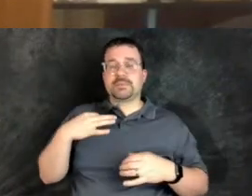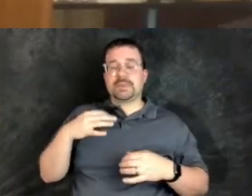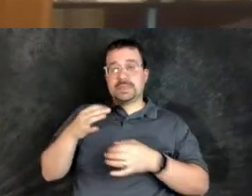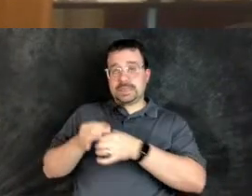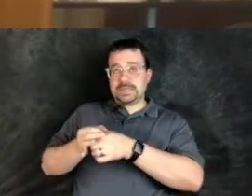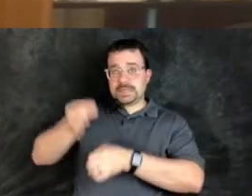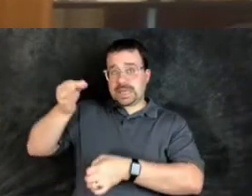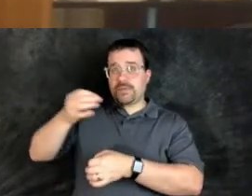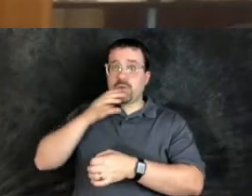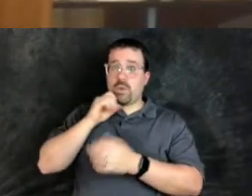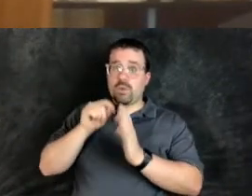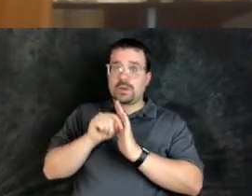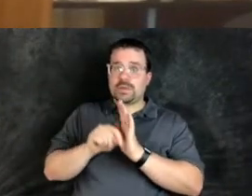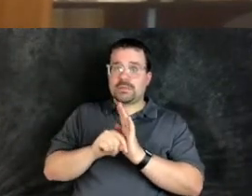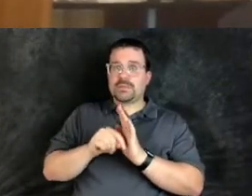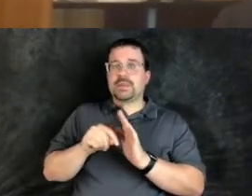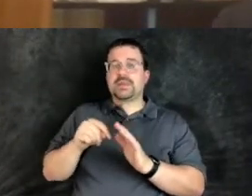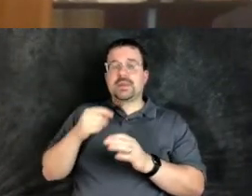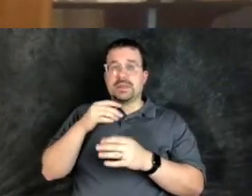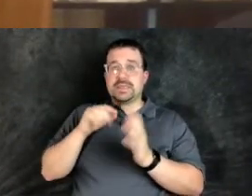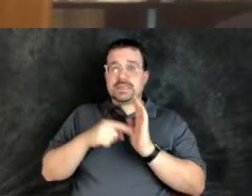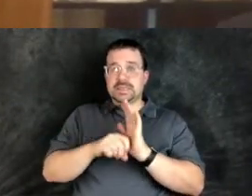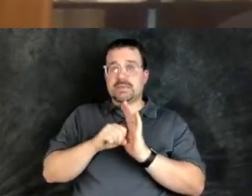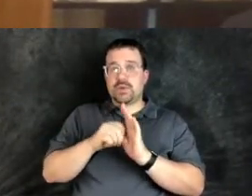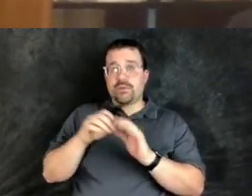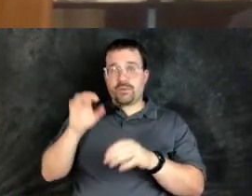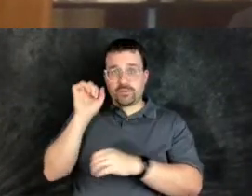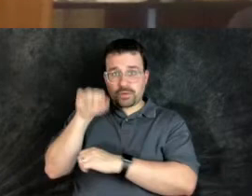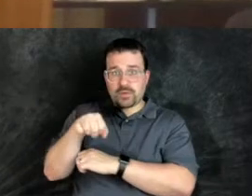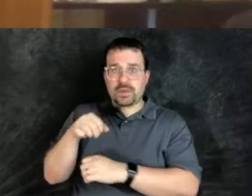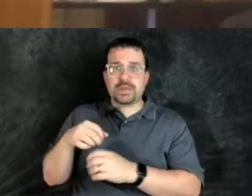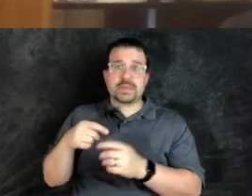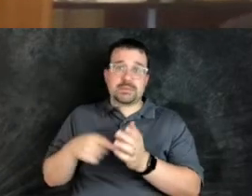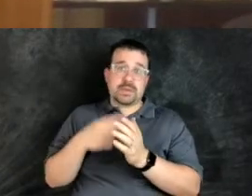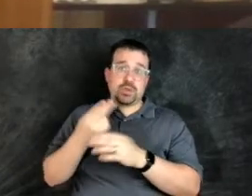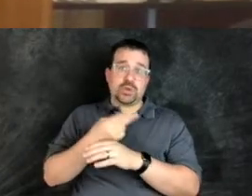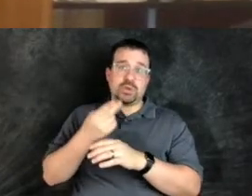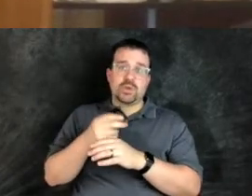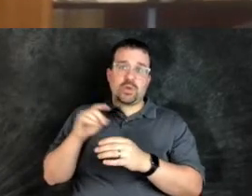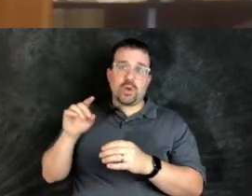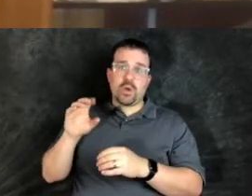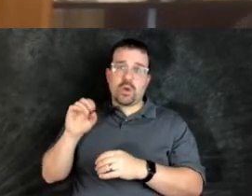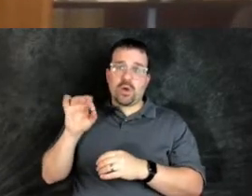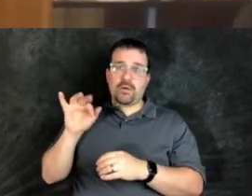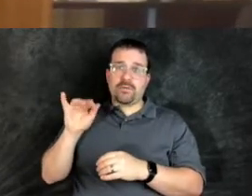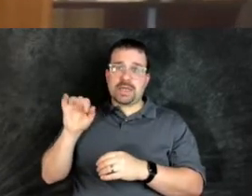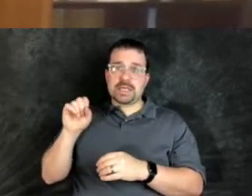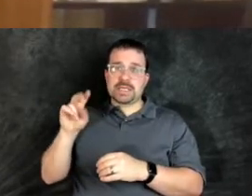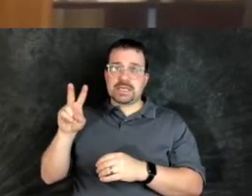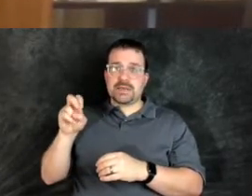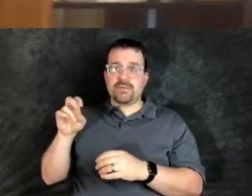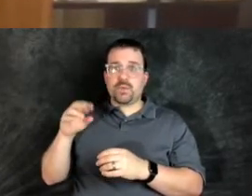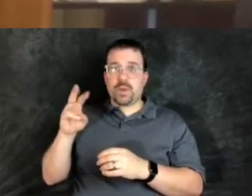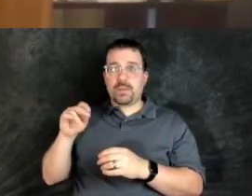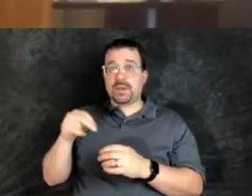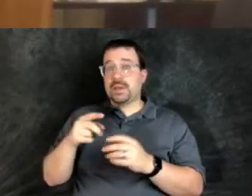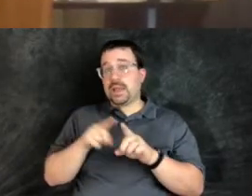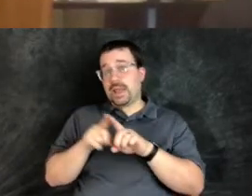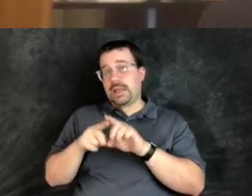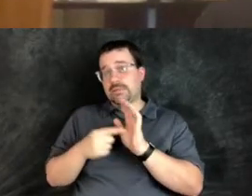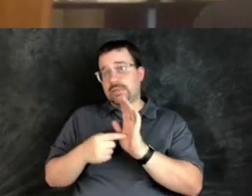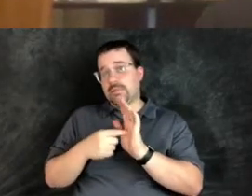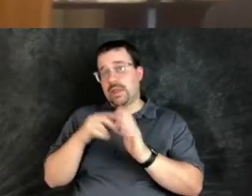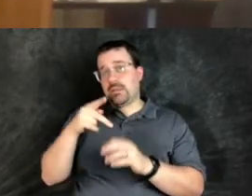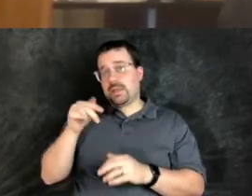is a symbol of conquest. At times it's used as an offensive weapon, as in the examples of the plagues. Sometimes it's a